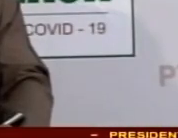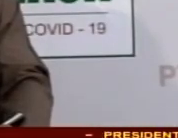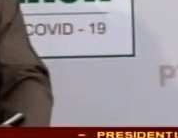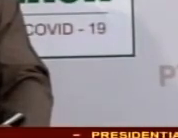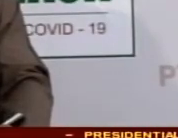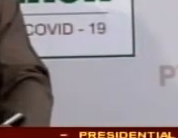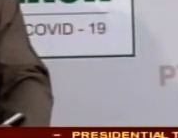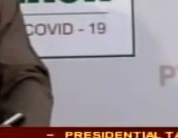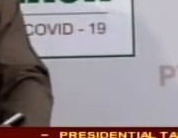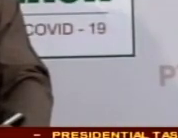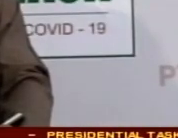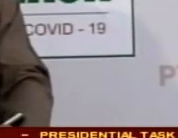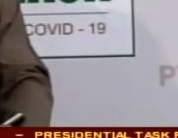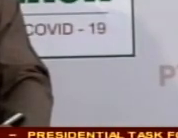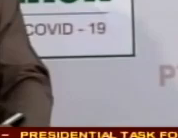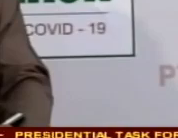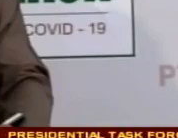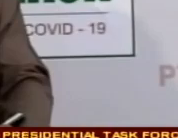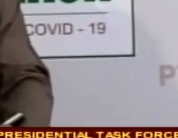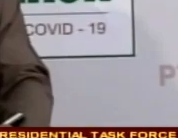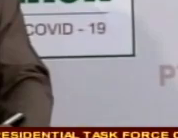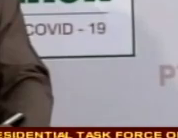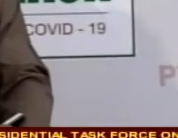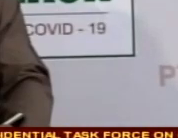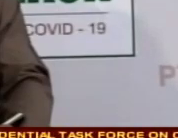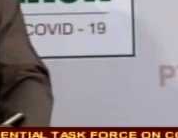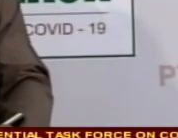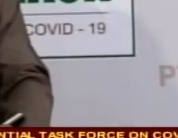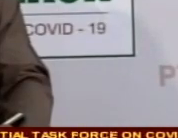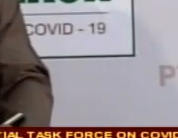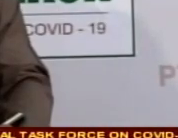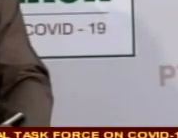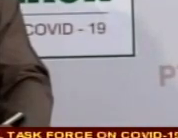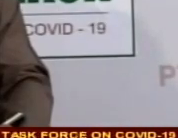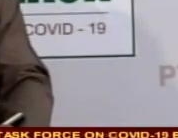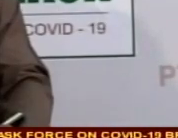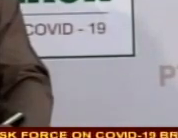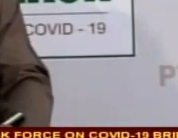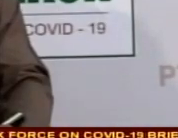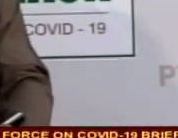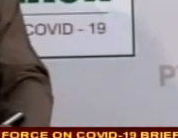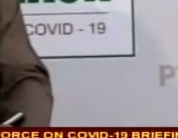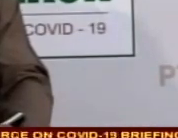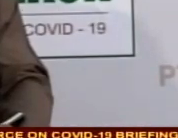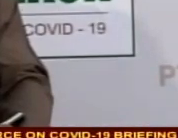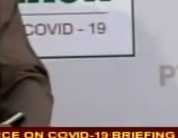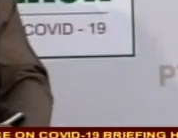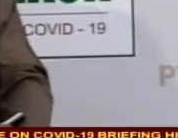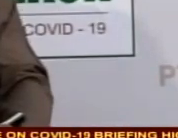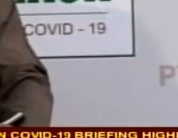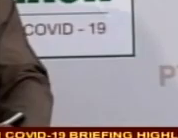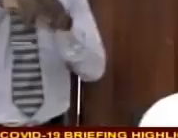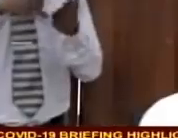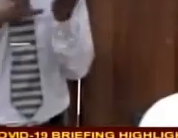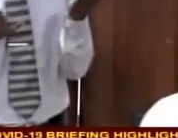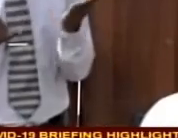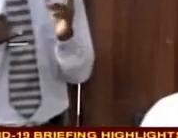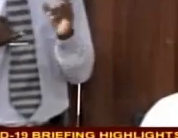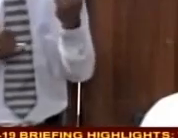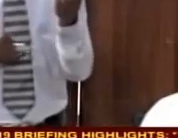the number or percentage? And what's the Federal Ministry of Health doing about it?